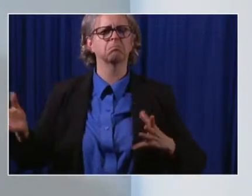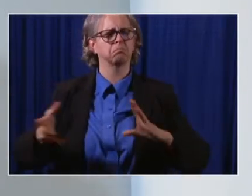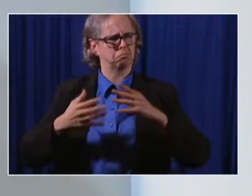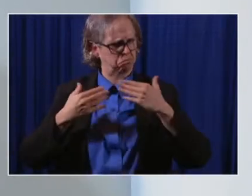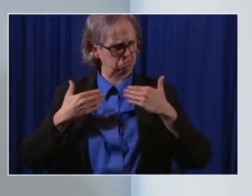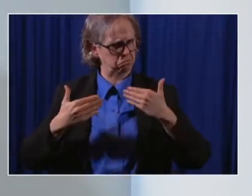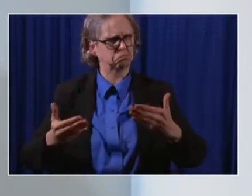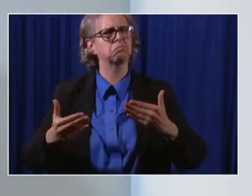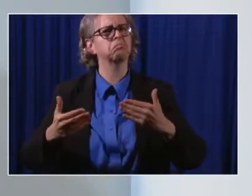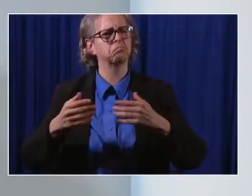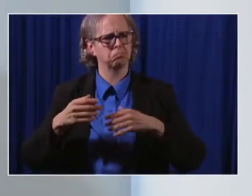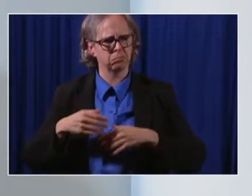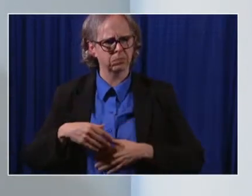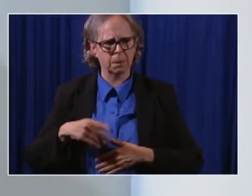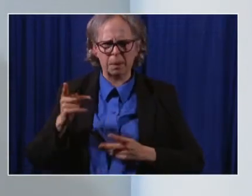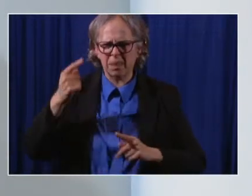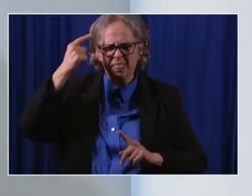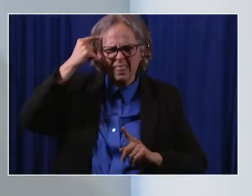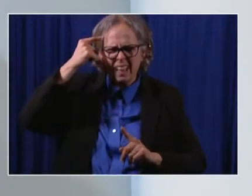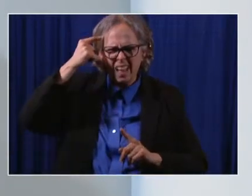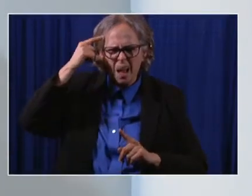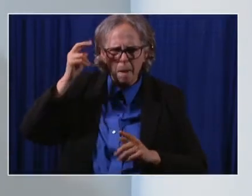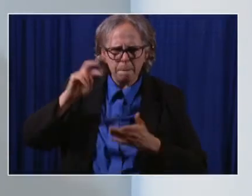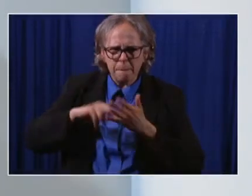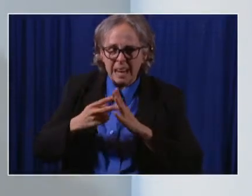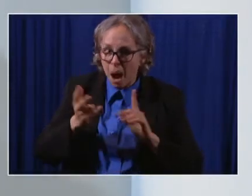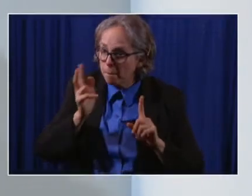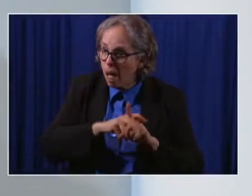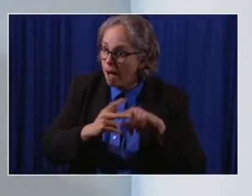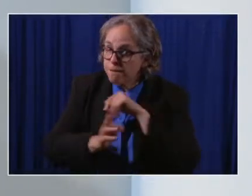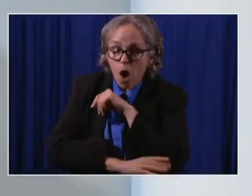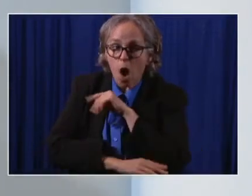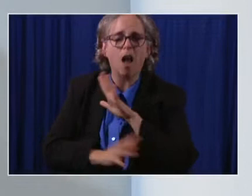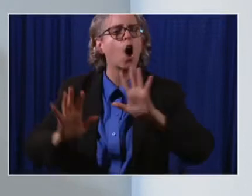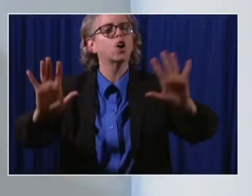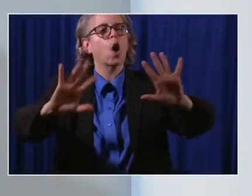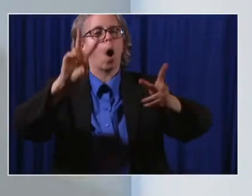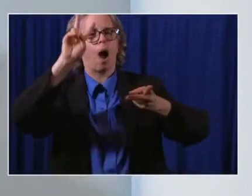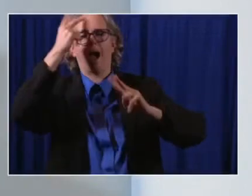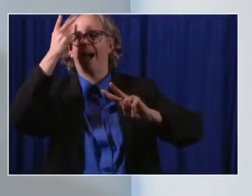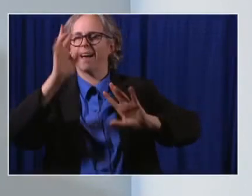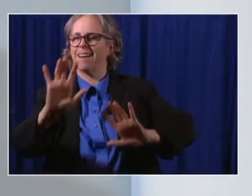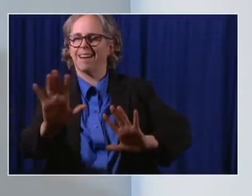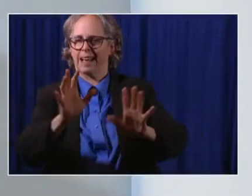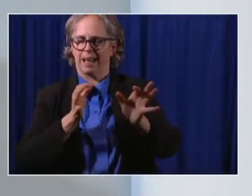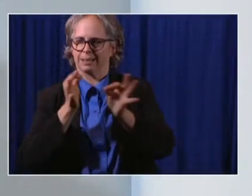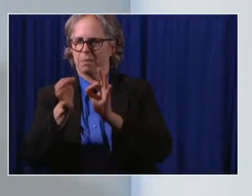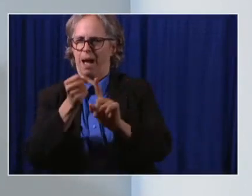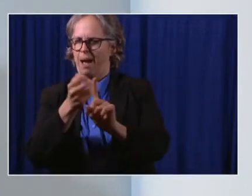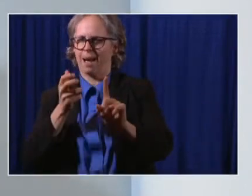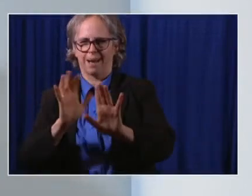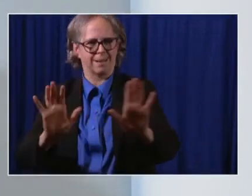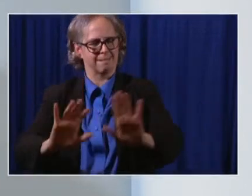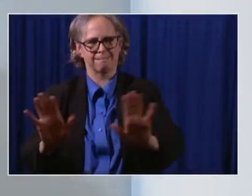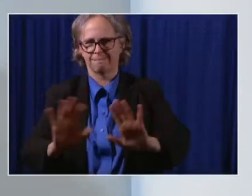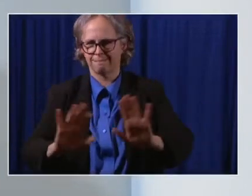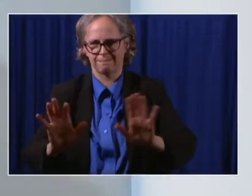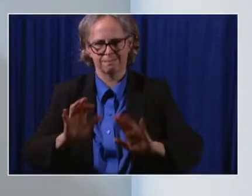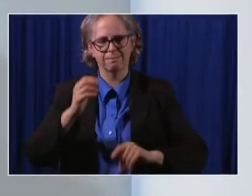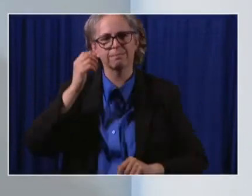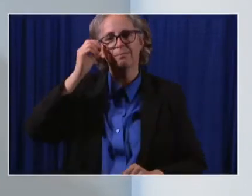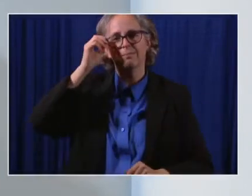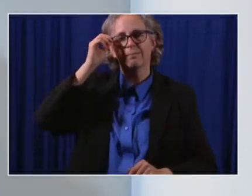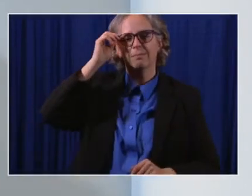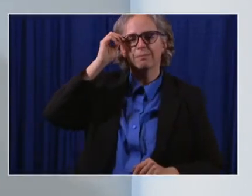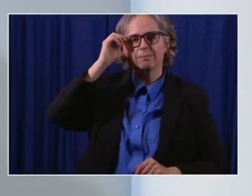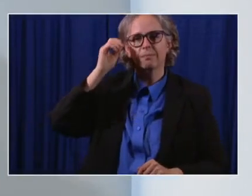for return to play this fall. I want you to know that's not the case. That's not the case. We are